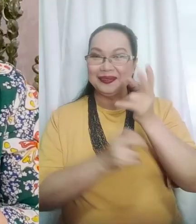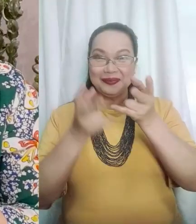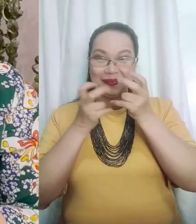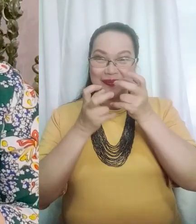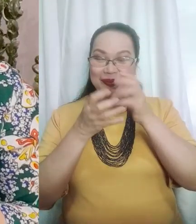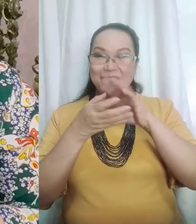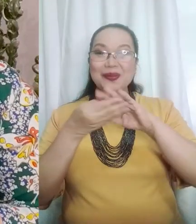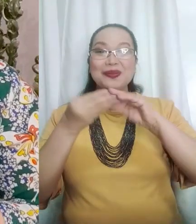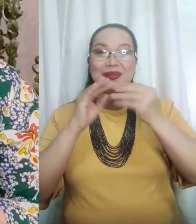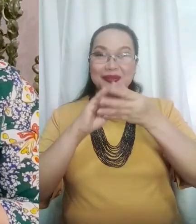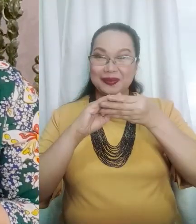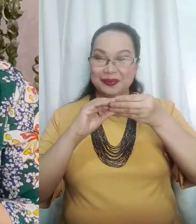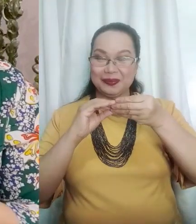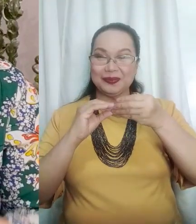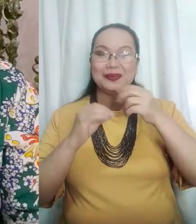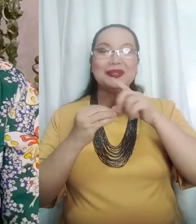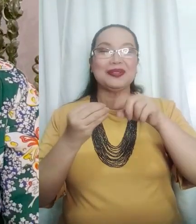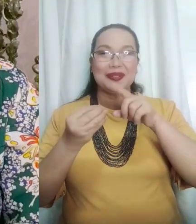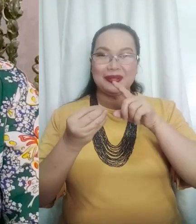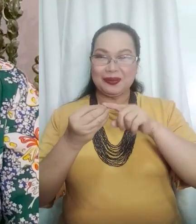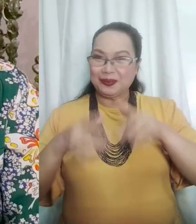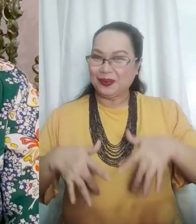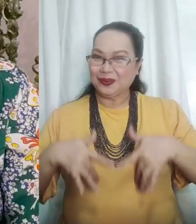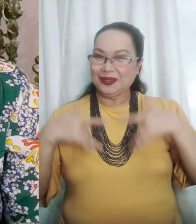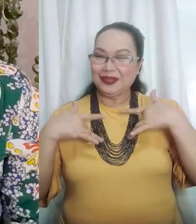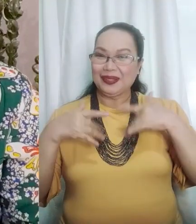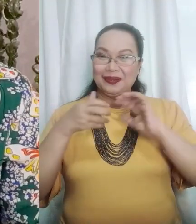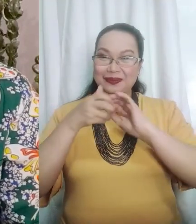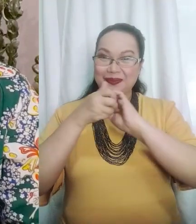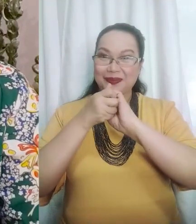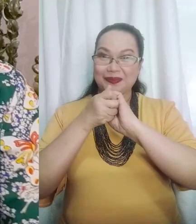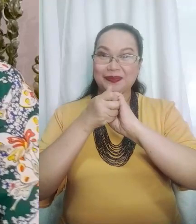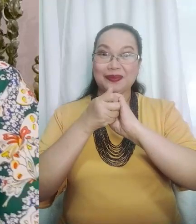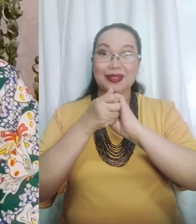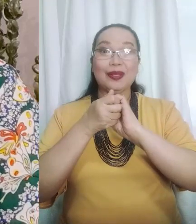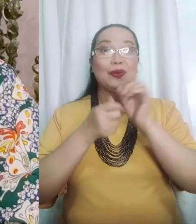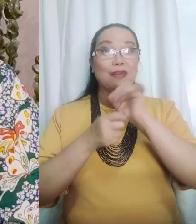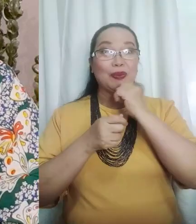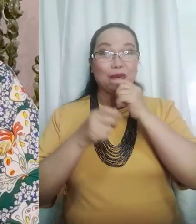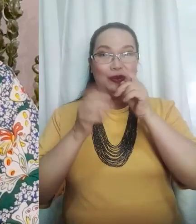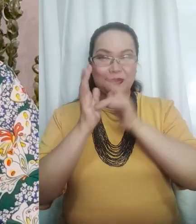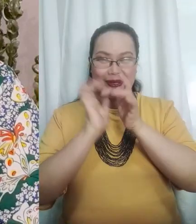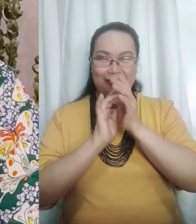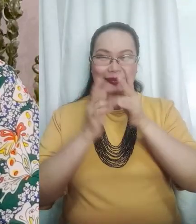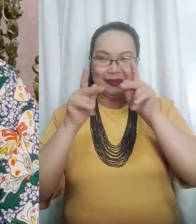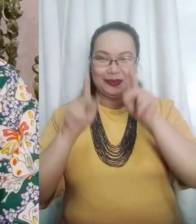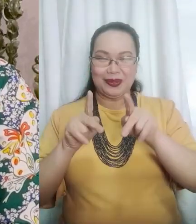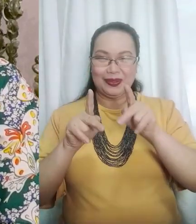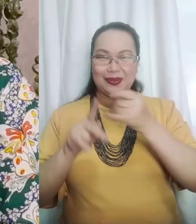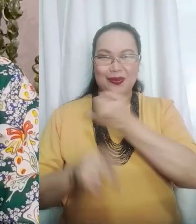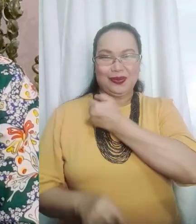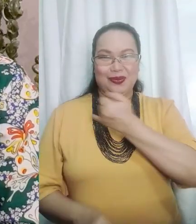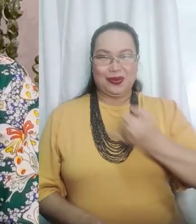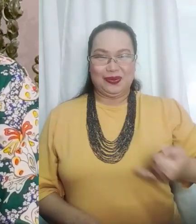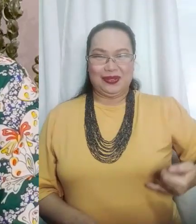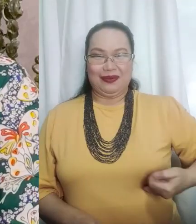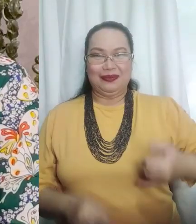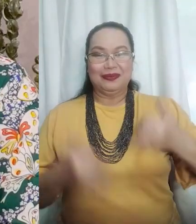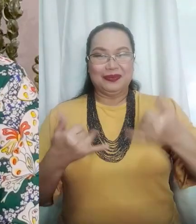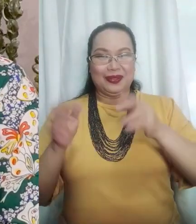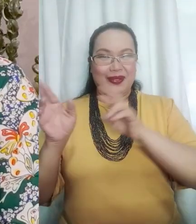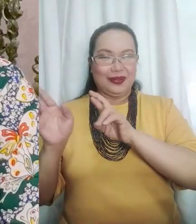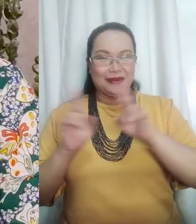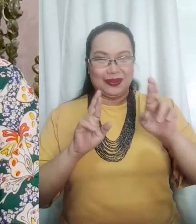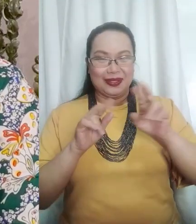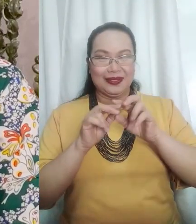another story, and learn about the life engaged with God through a well-known Bible character, Joseph. So let us now prepare our hearts